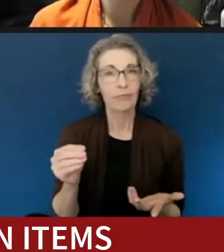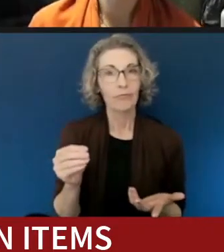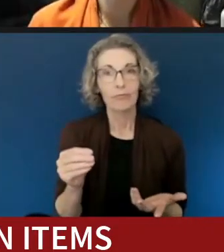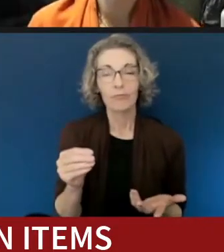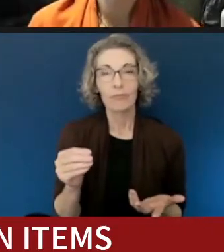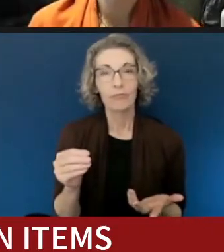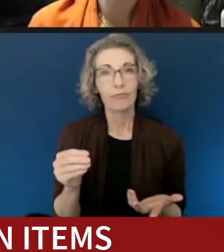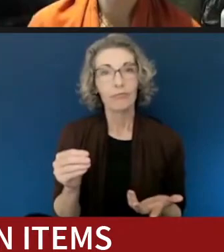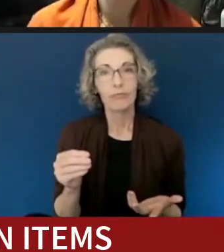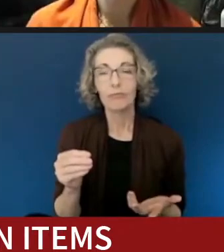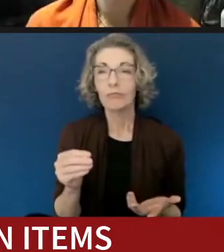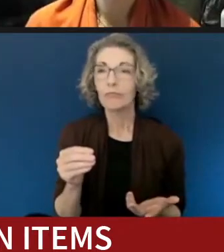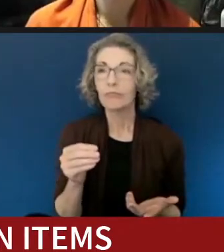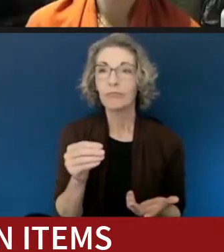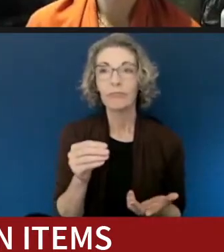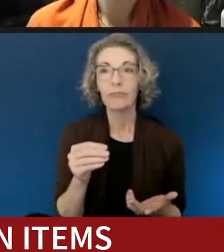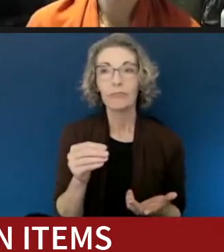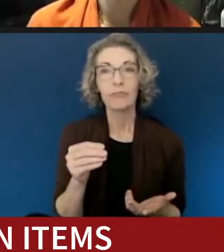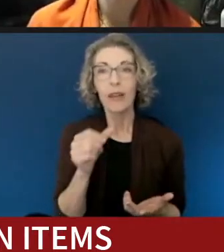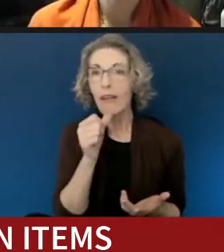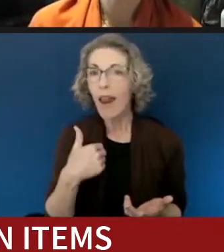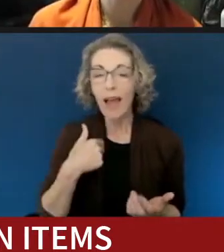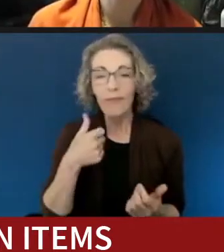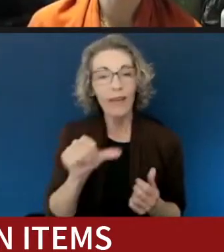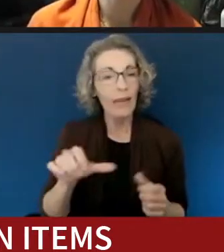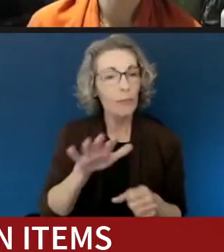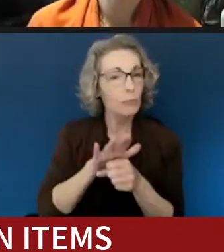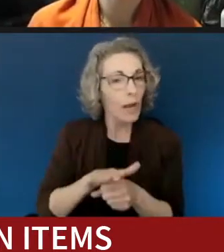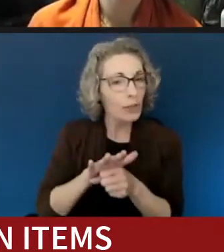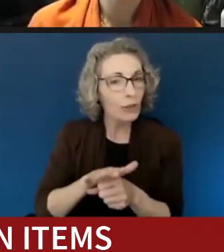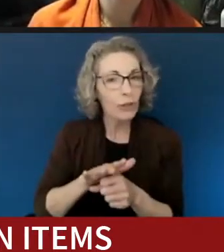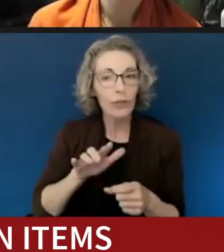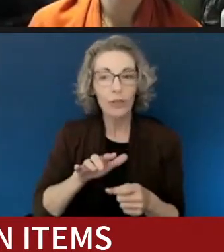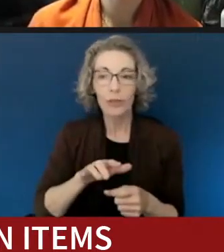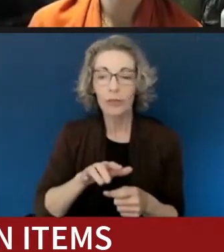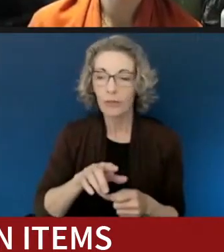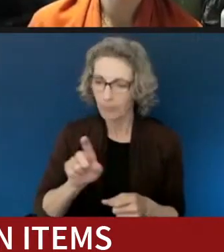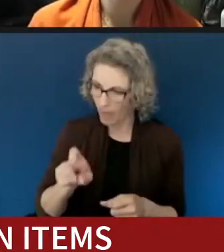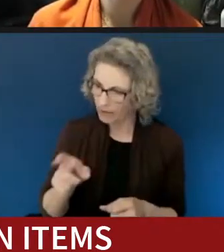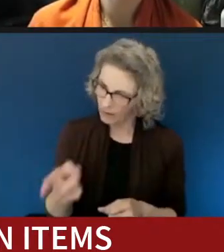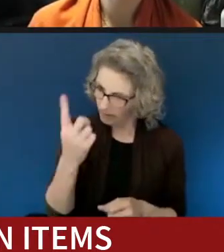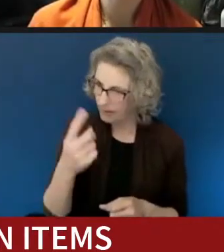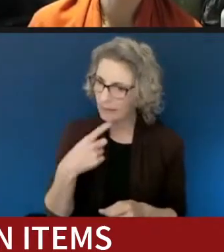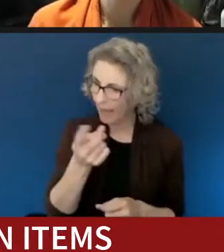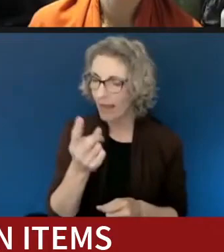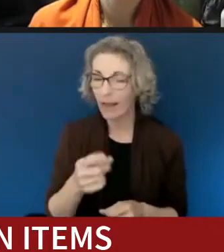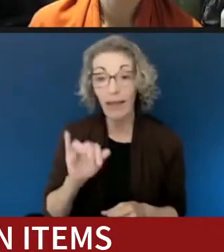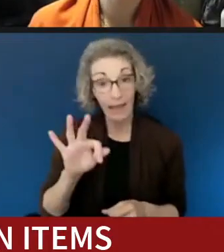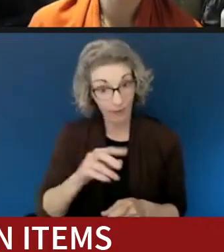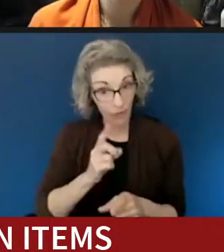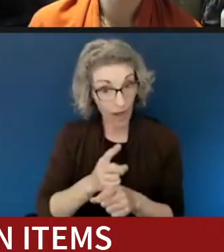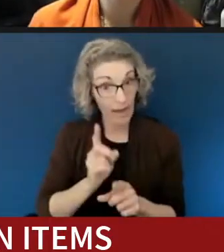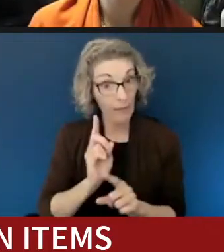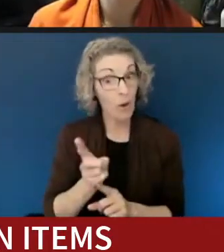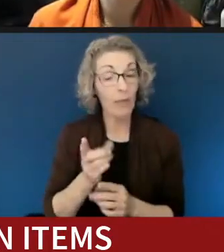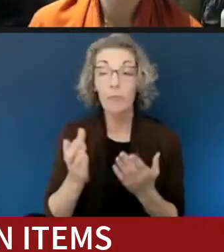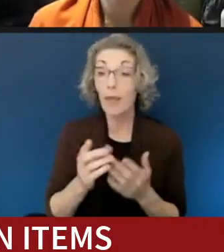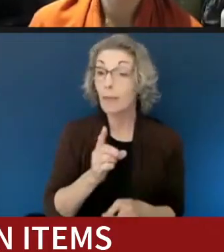have any pressure on disclosing. And if it's the right moment, and maybe that's the right thing to